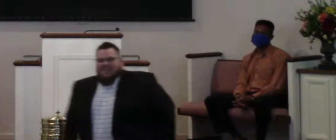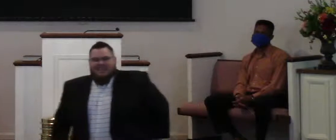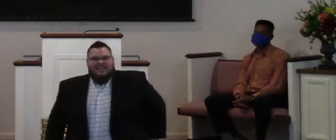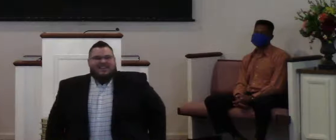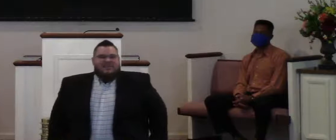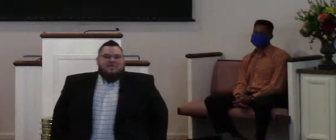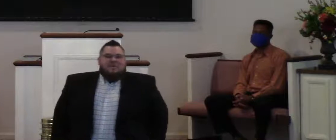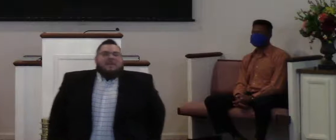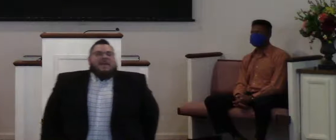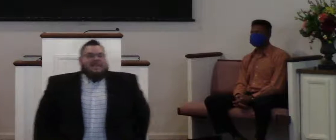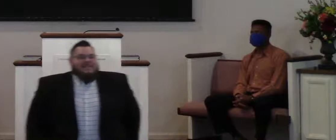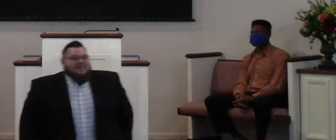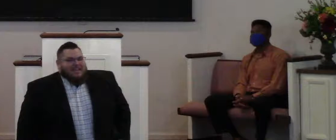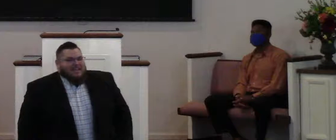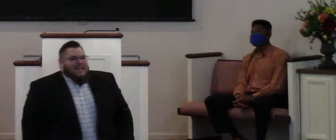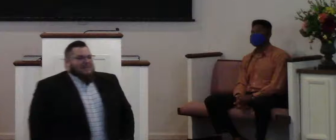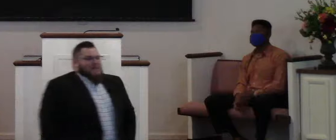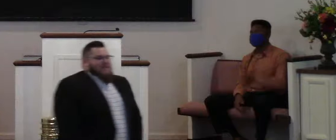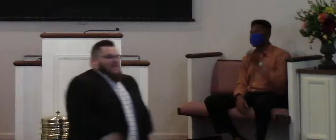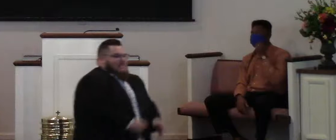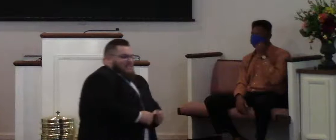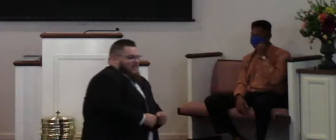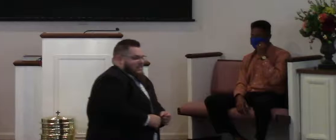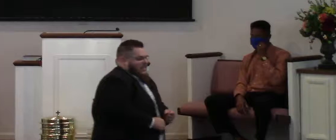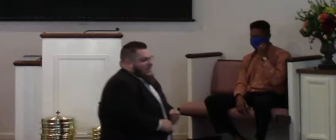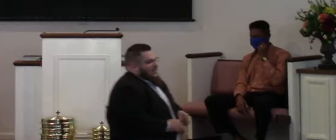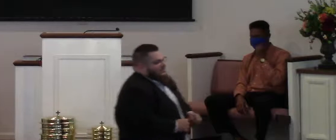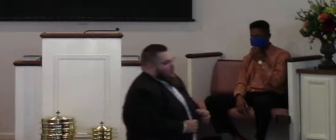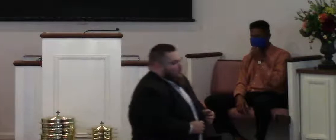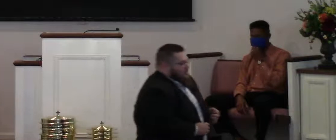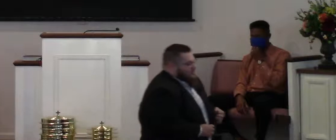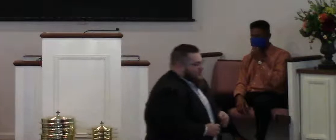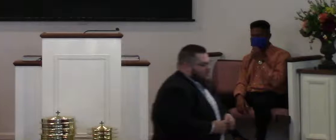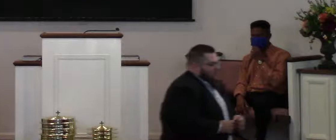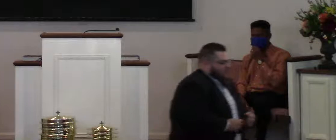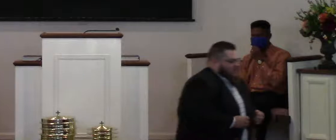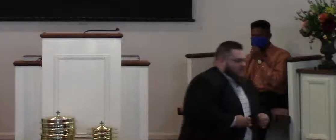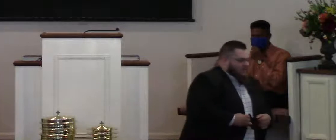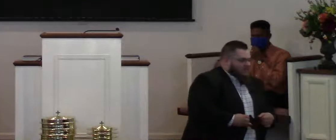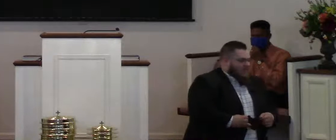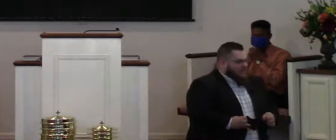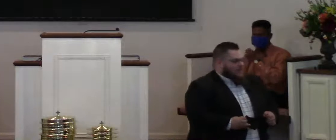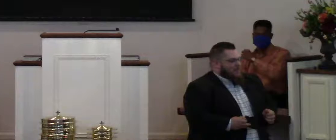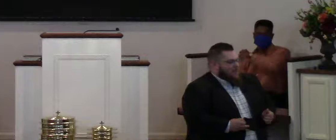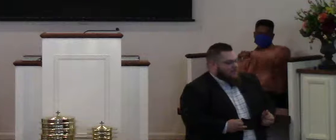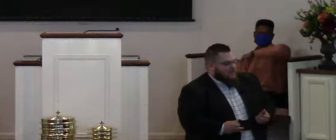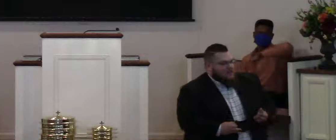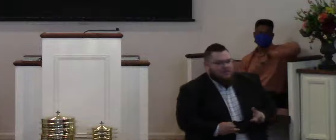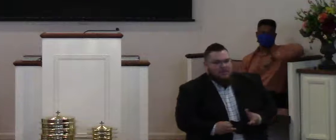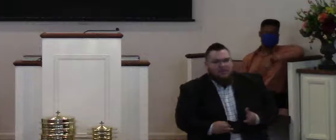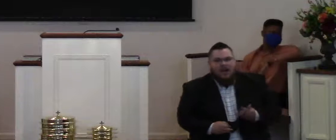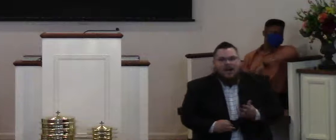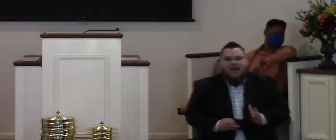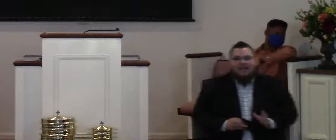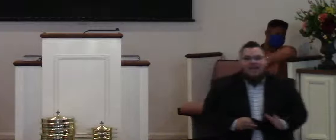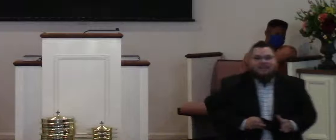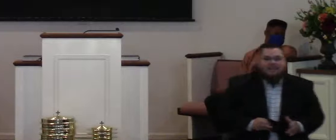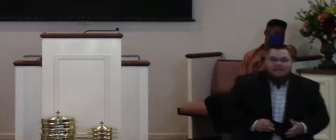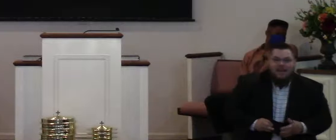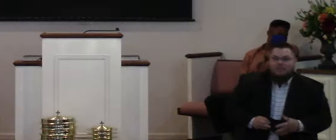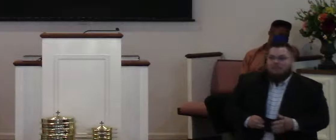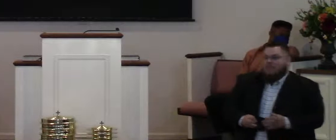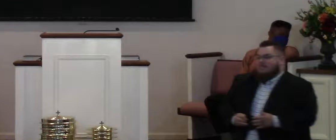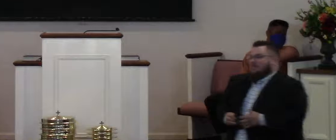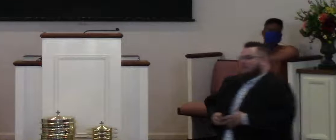ready? In the beginning God made the seas and the forests filled with trees and the mountains up so high, and at